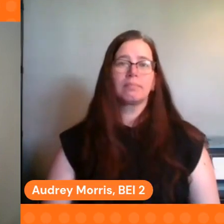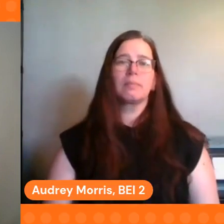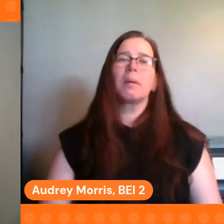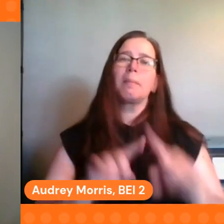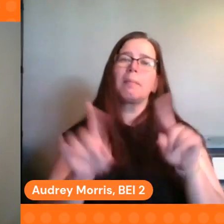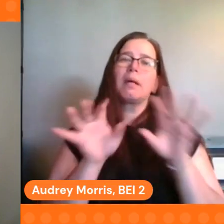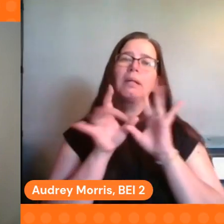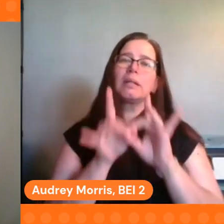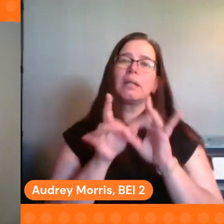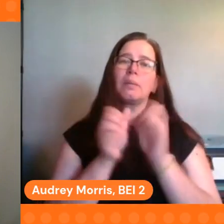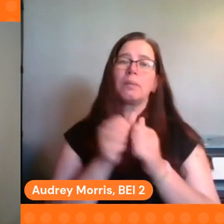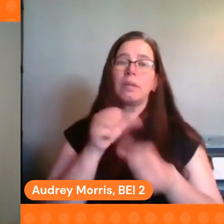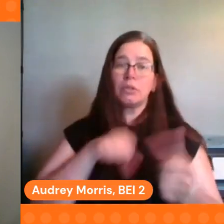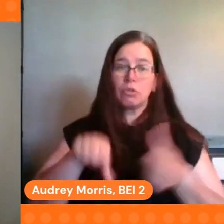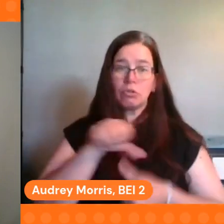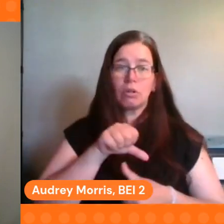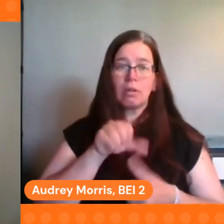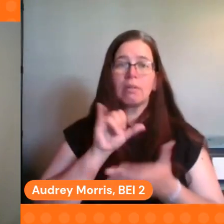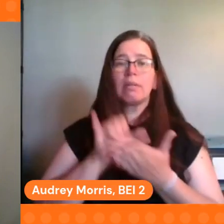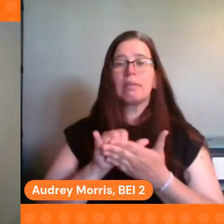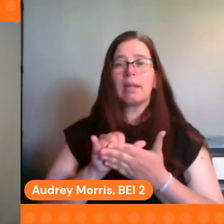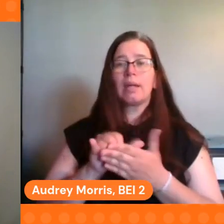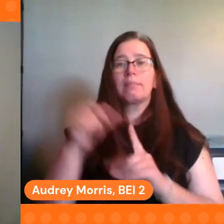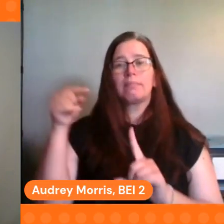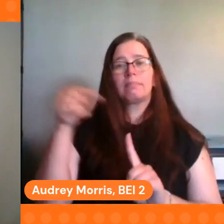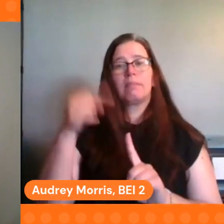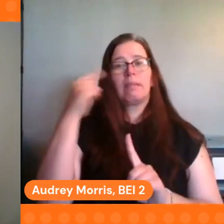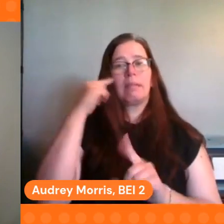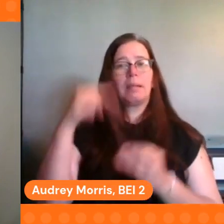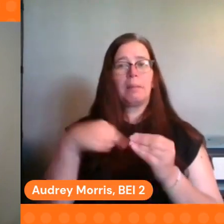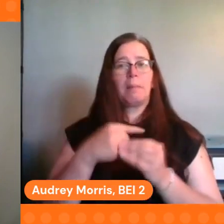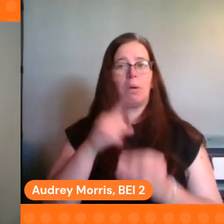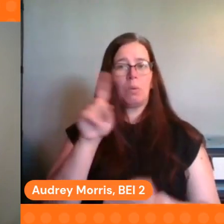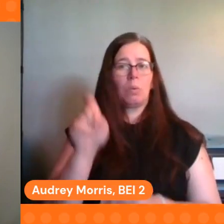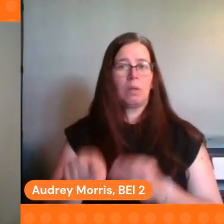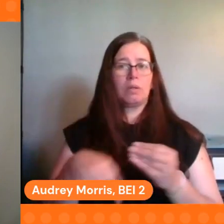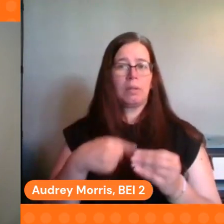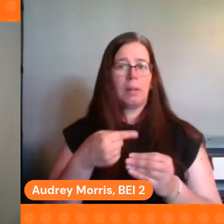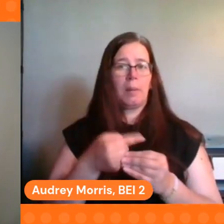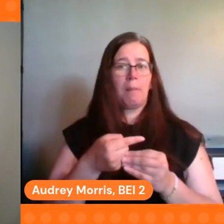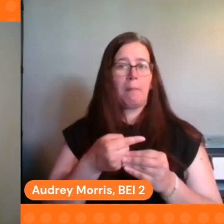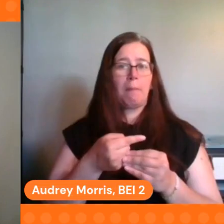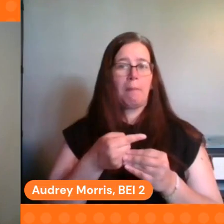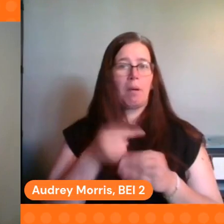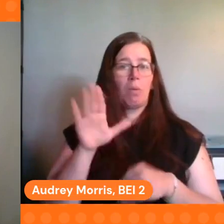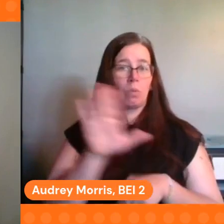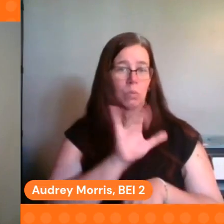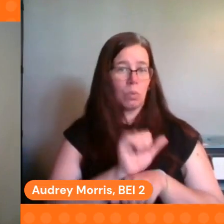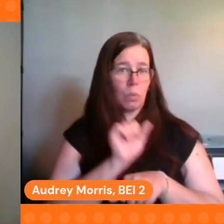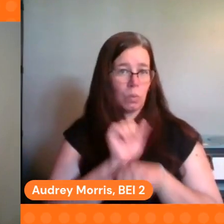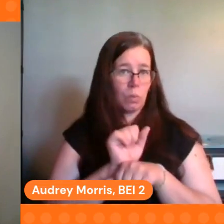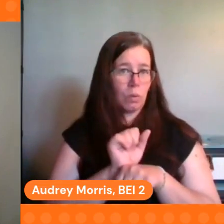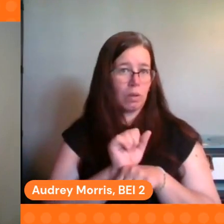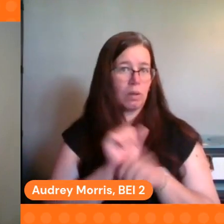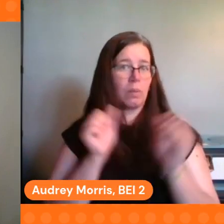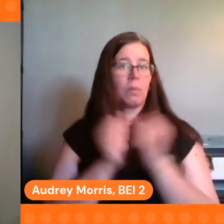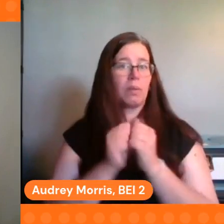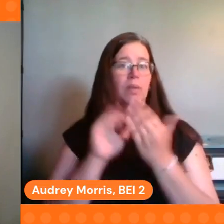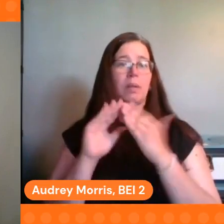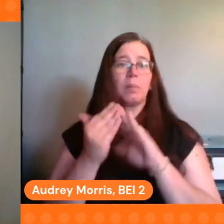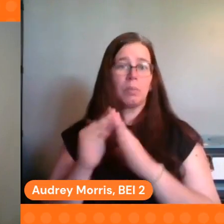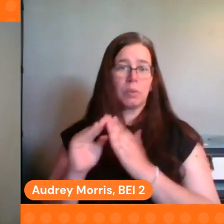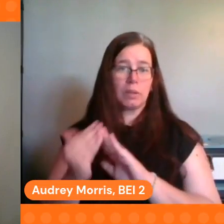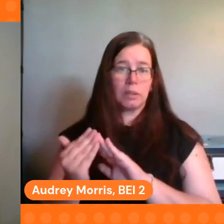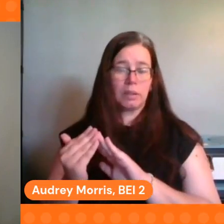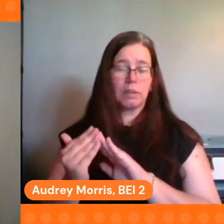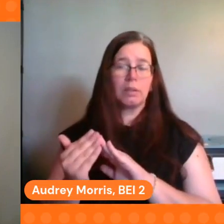And that brings me to think of a question about your work in the community and